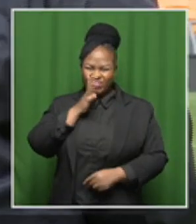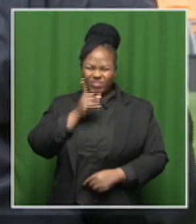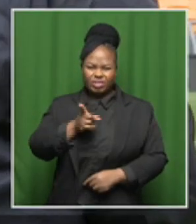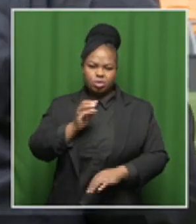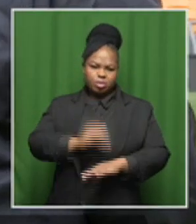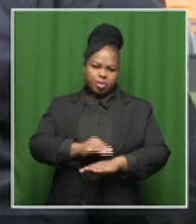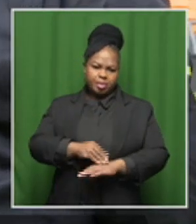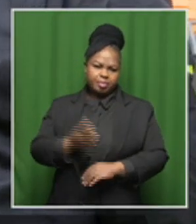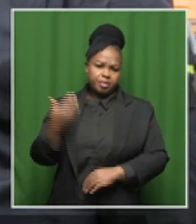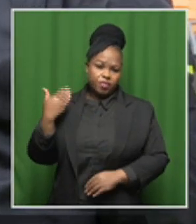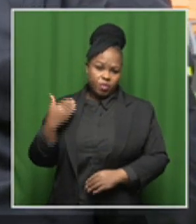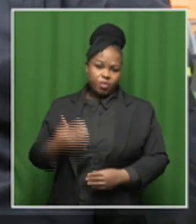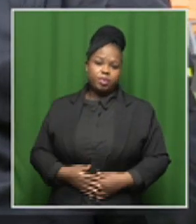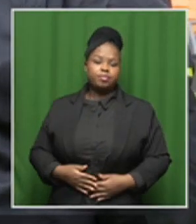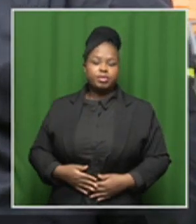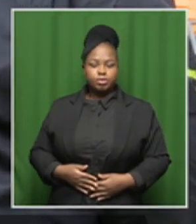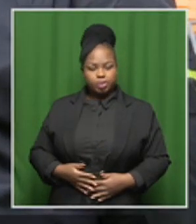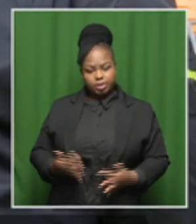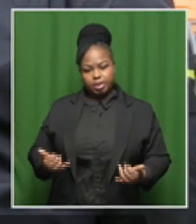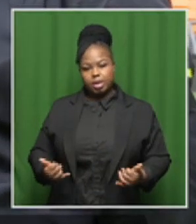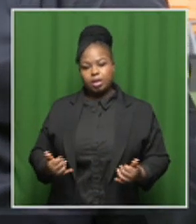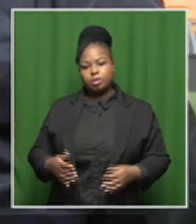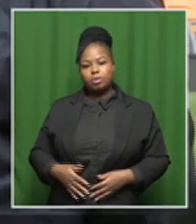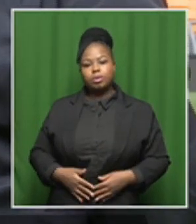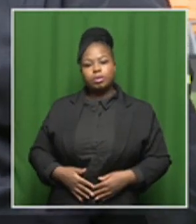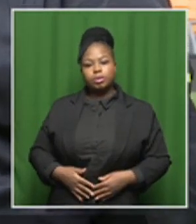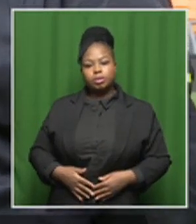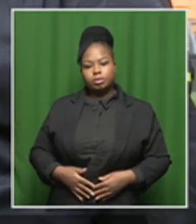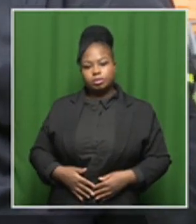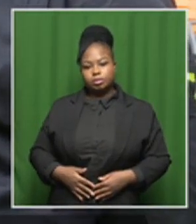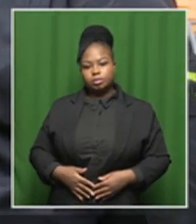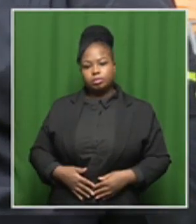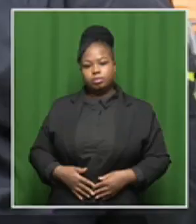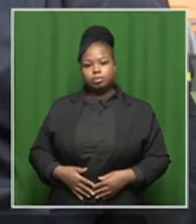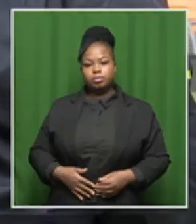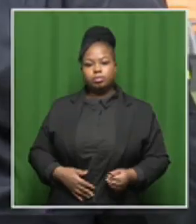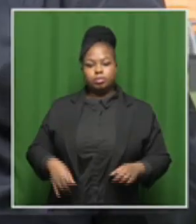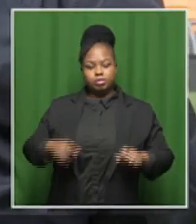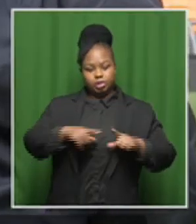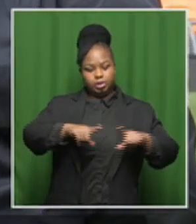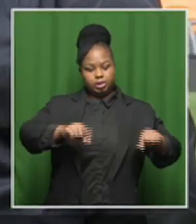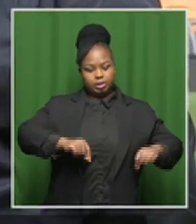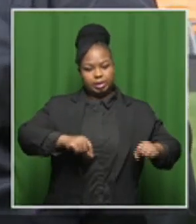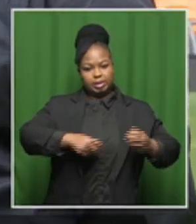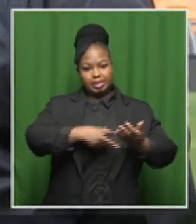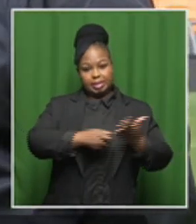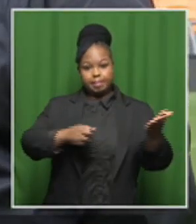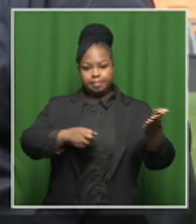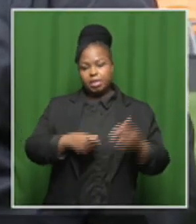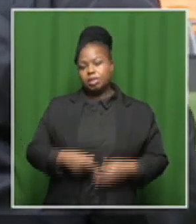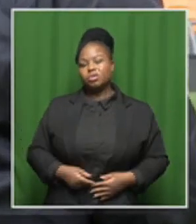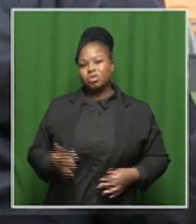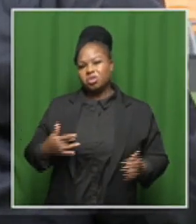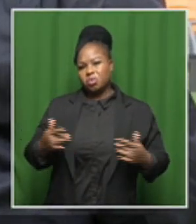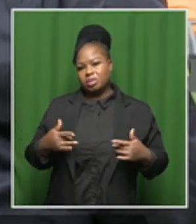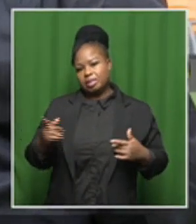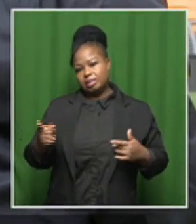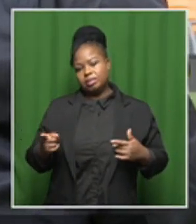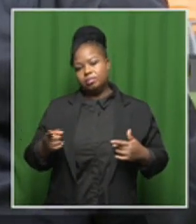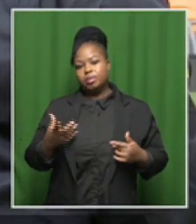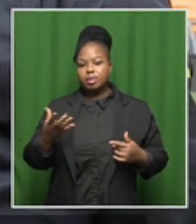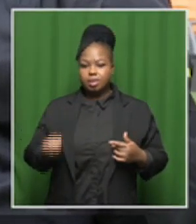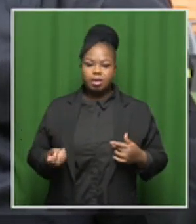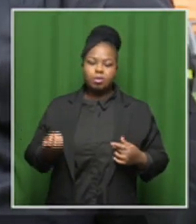had. So we got rid of the so-called till slip tickets. That was a huge concern. But we